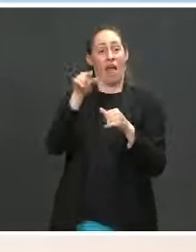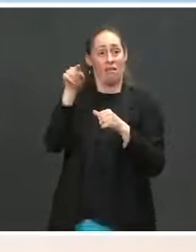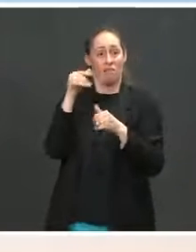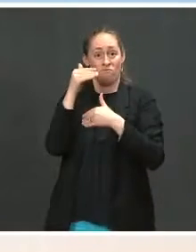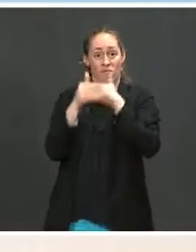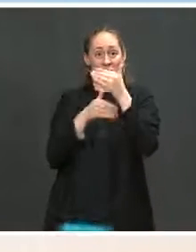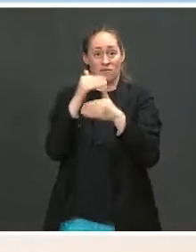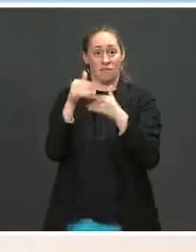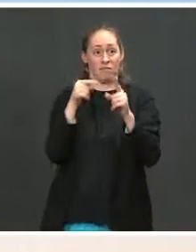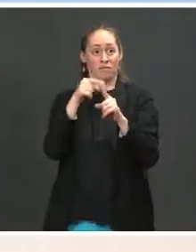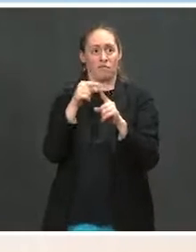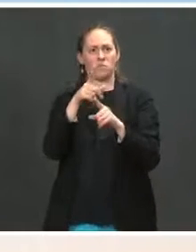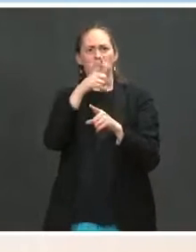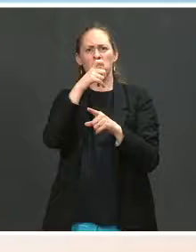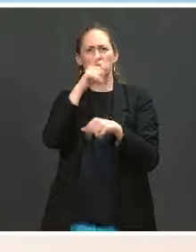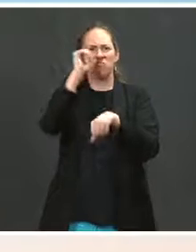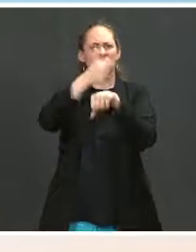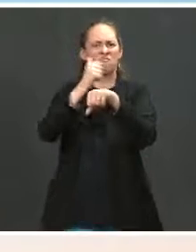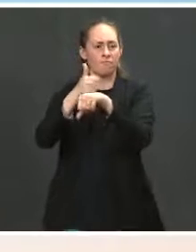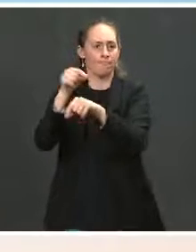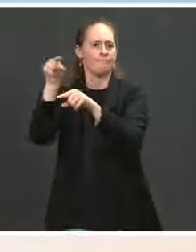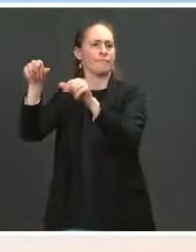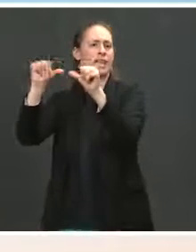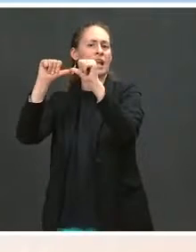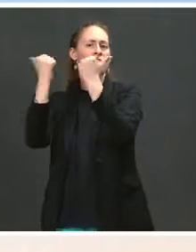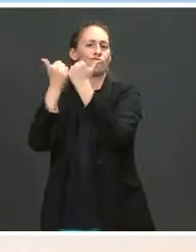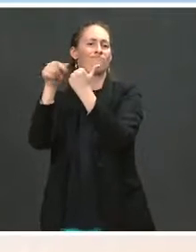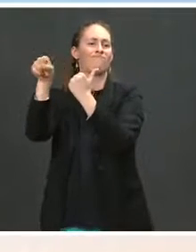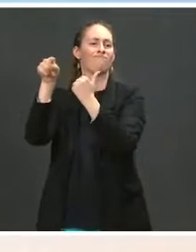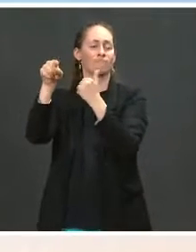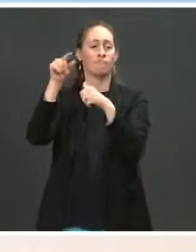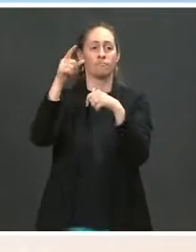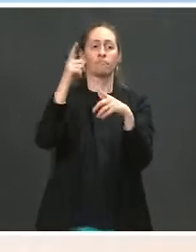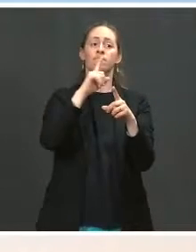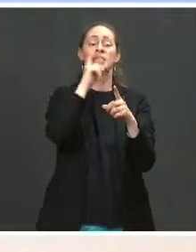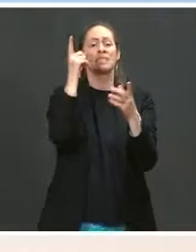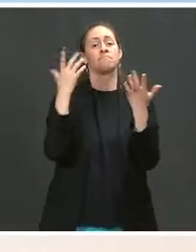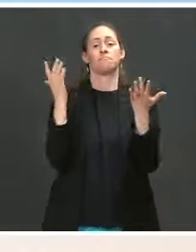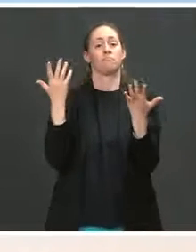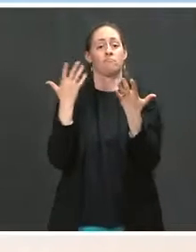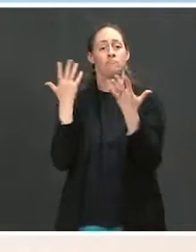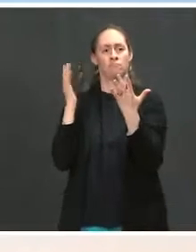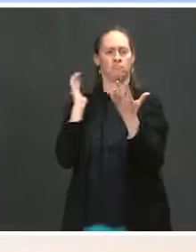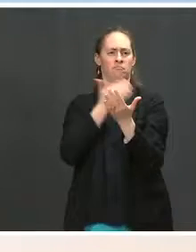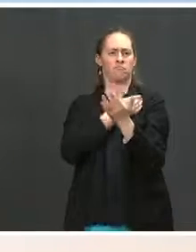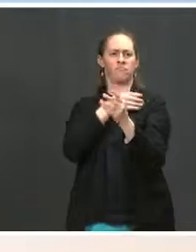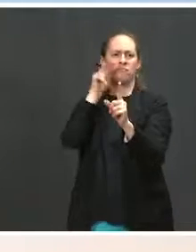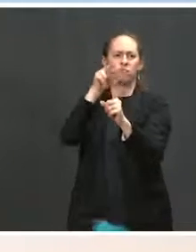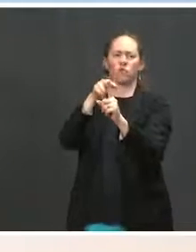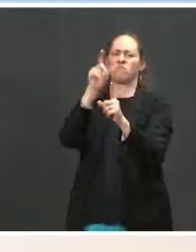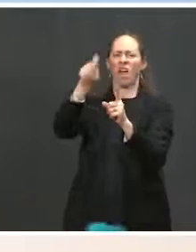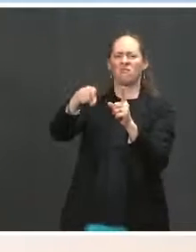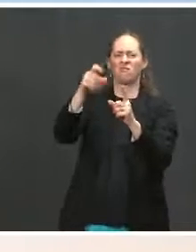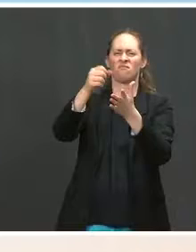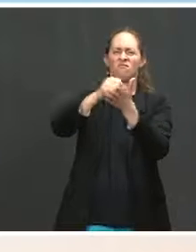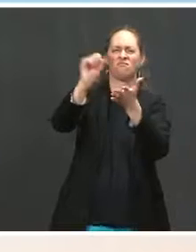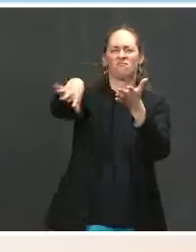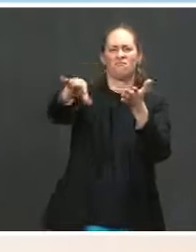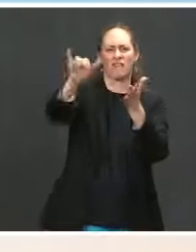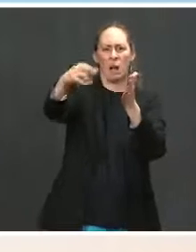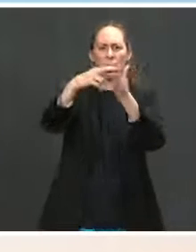check on the specifics of the timeline, but our point of view is certainly they should be rescinded. So. Go ahead. Thank you